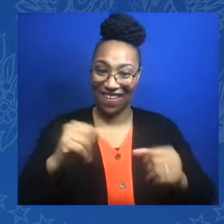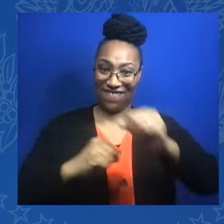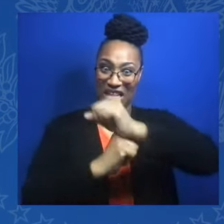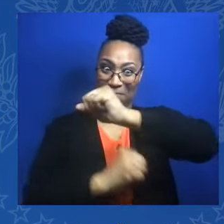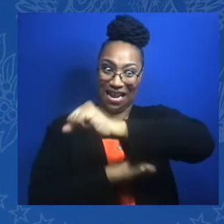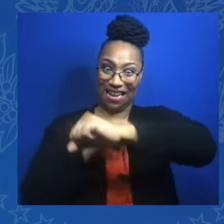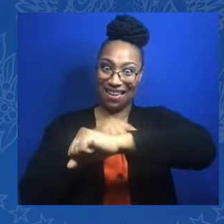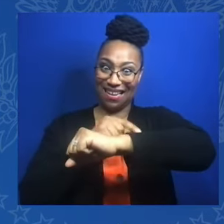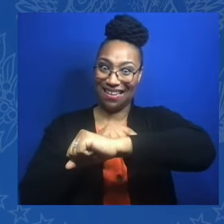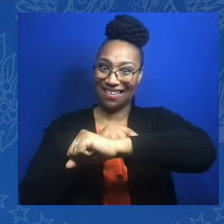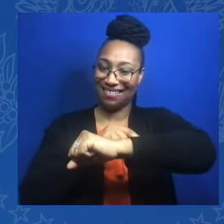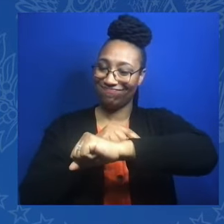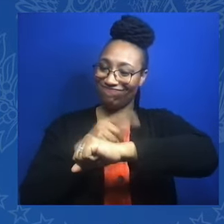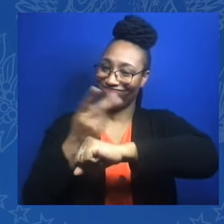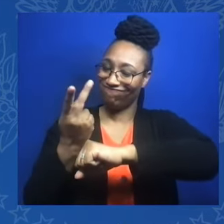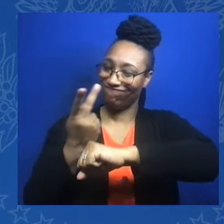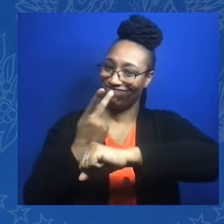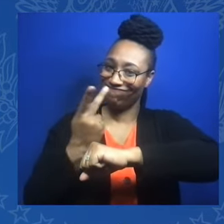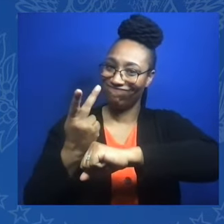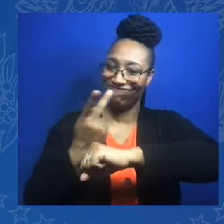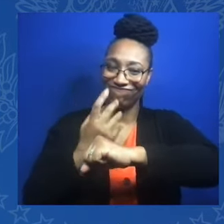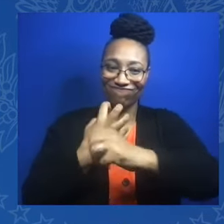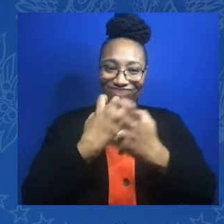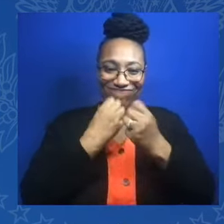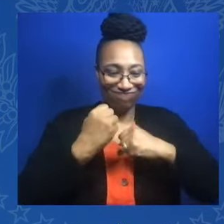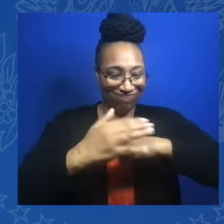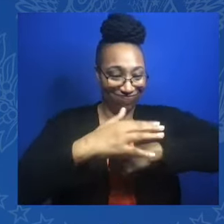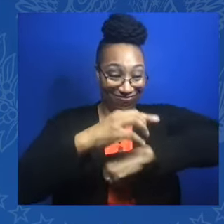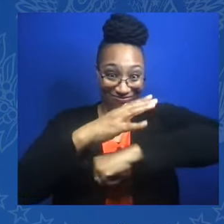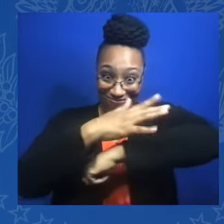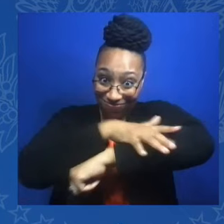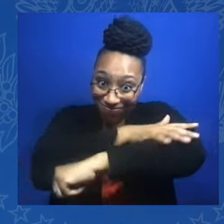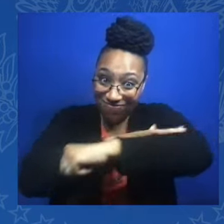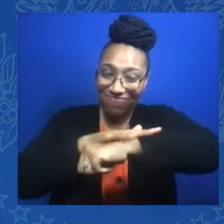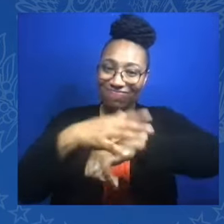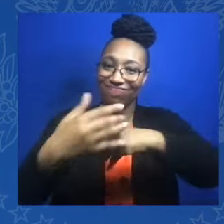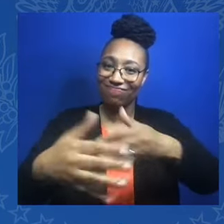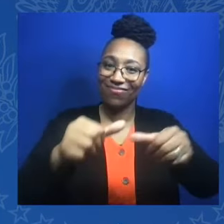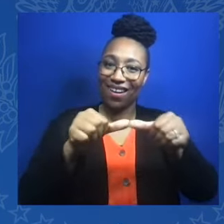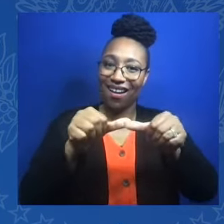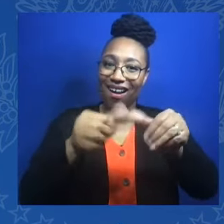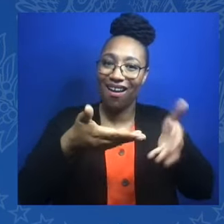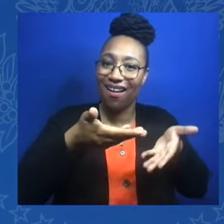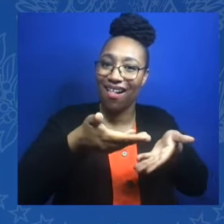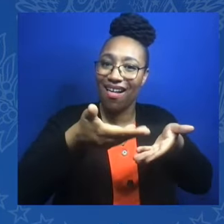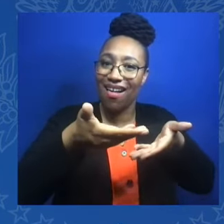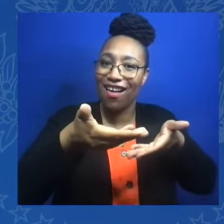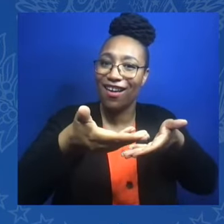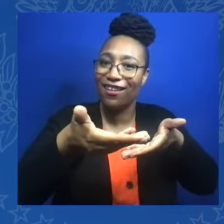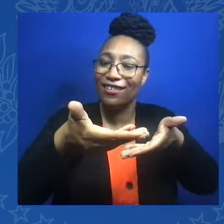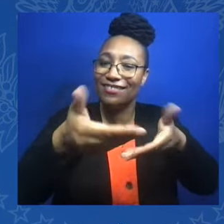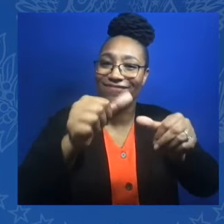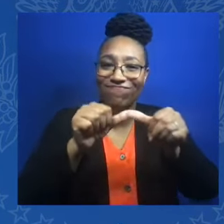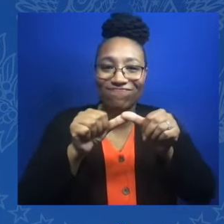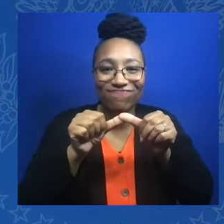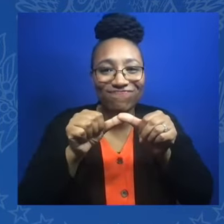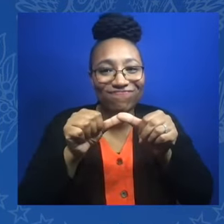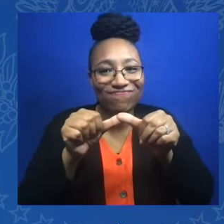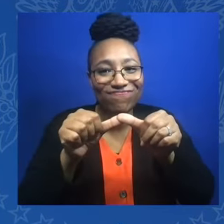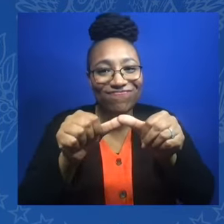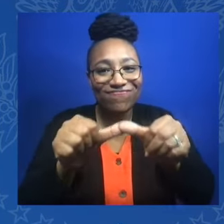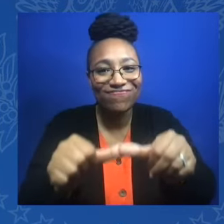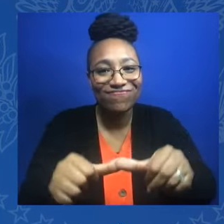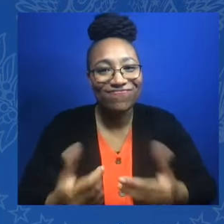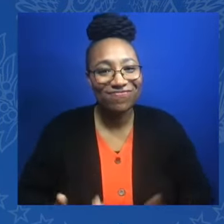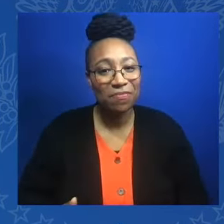gladly stepped into the responsibilities of global leadership because we understand all that is at risk for Canadians and Americans